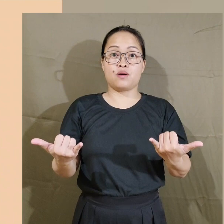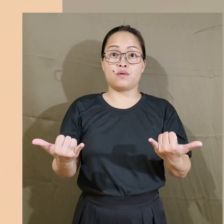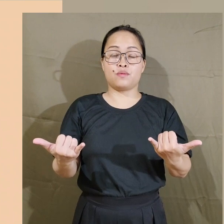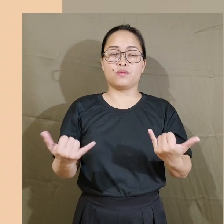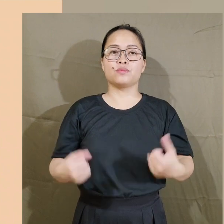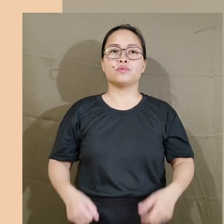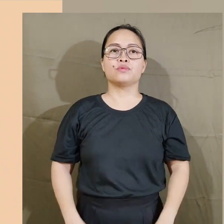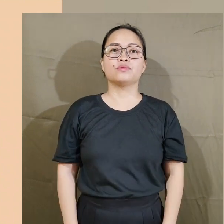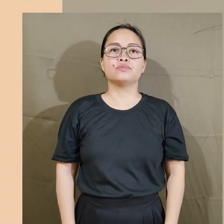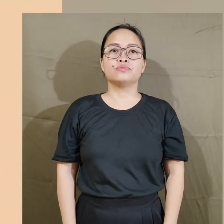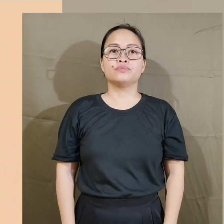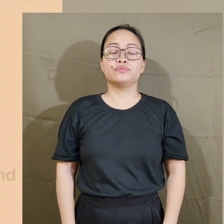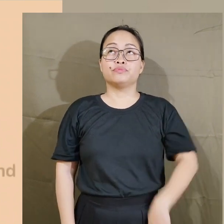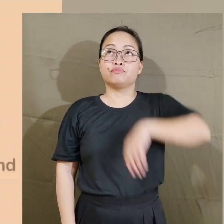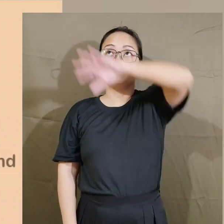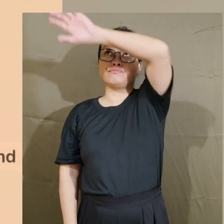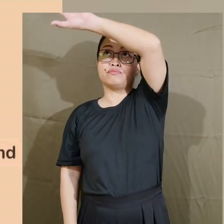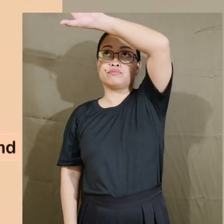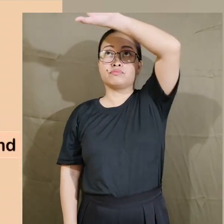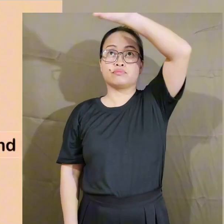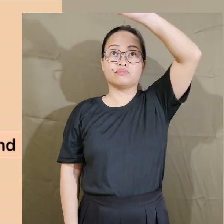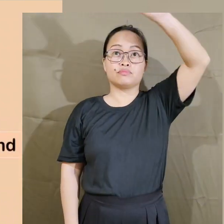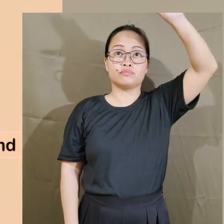Now this is the minuend,